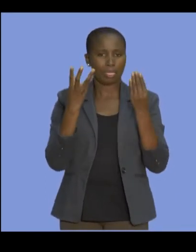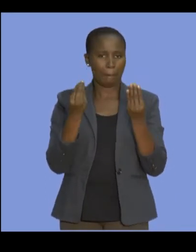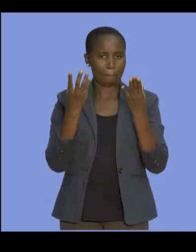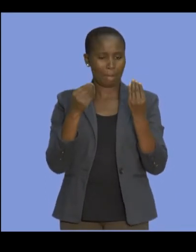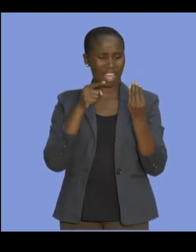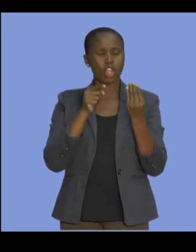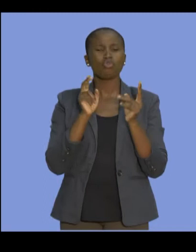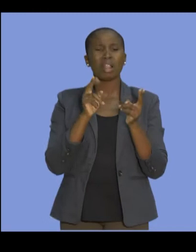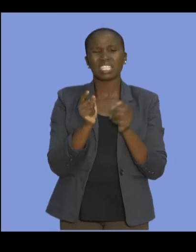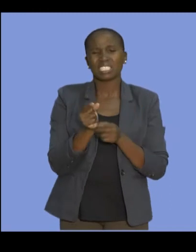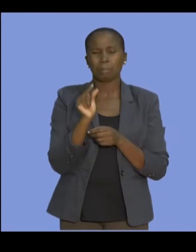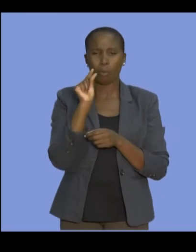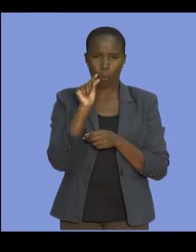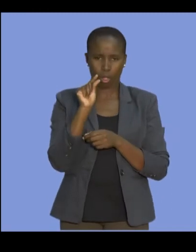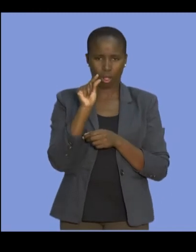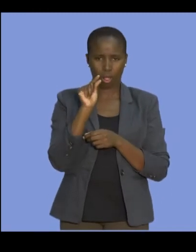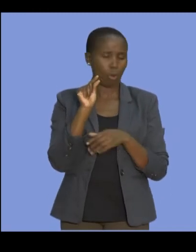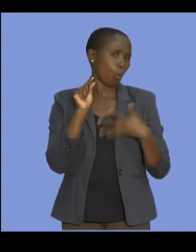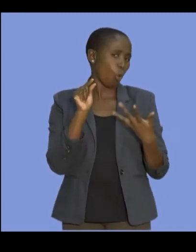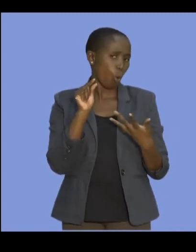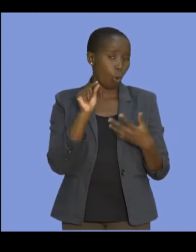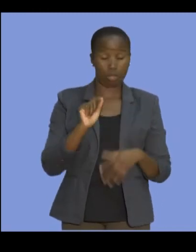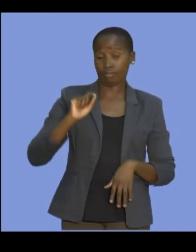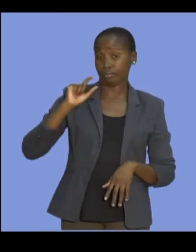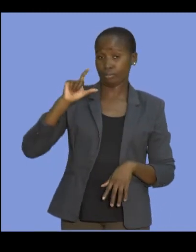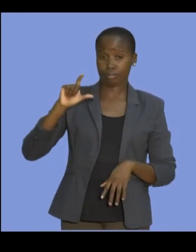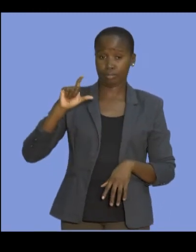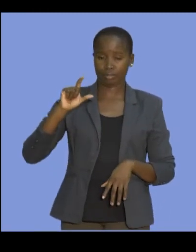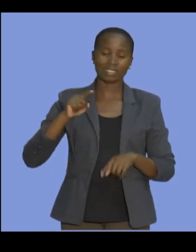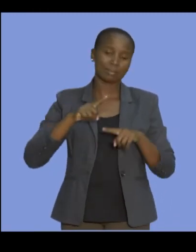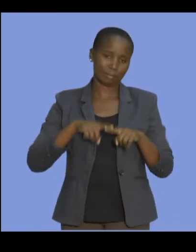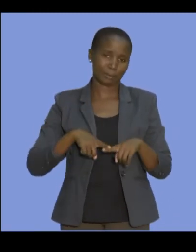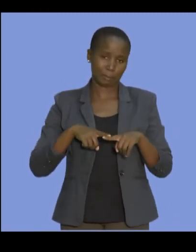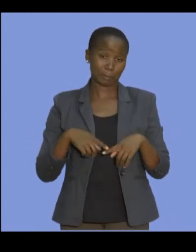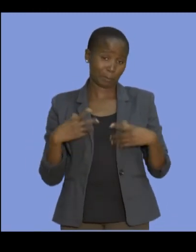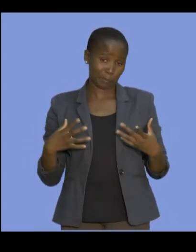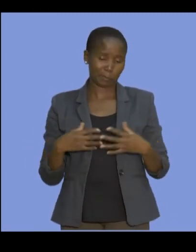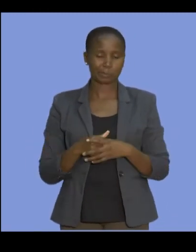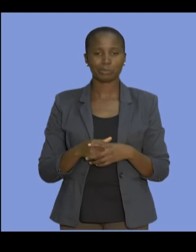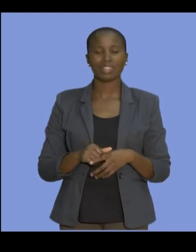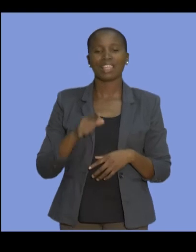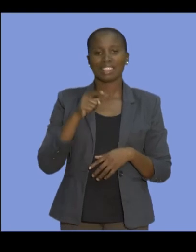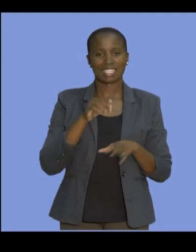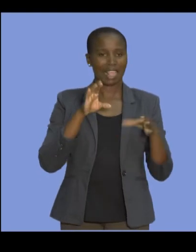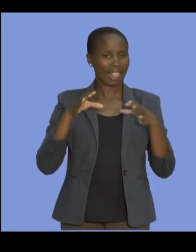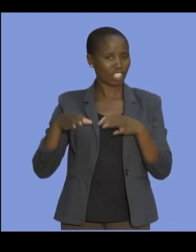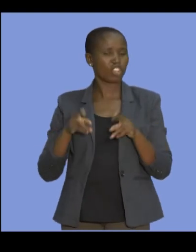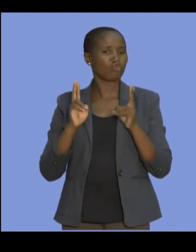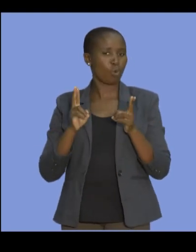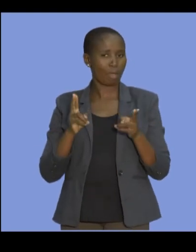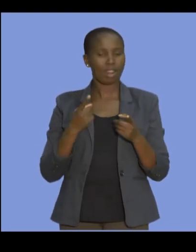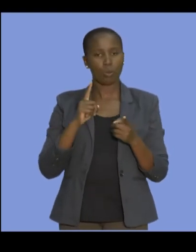or unusually large is classed as anomaly or